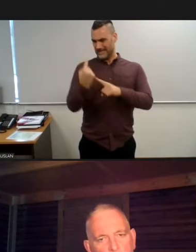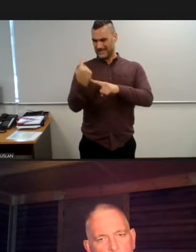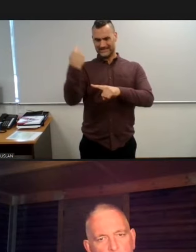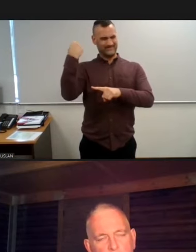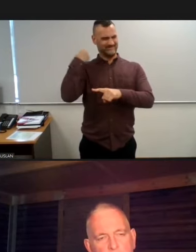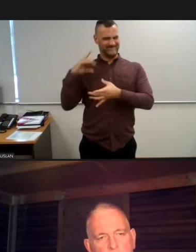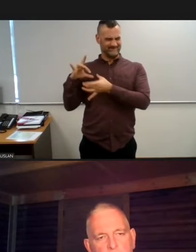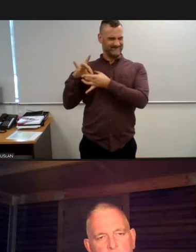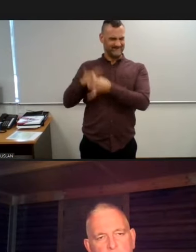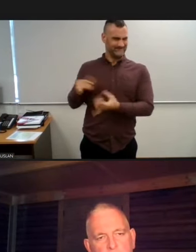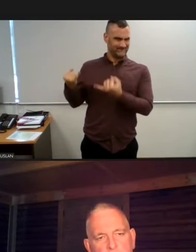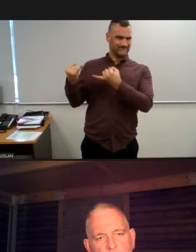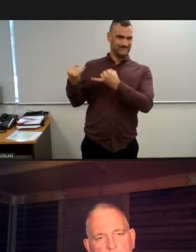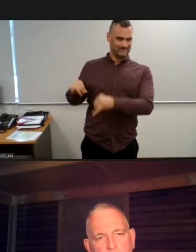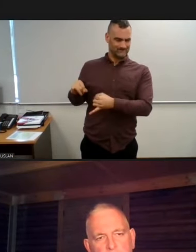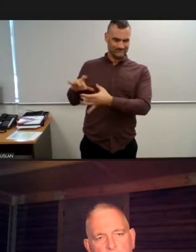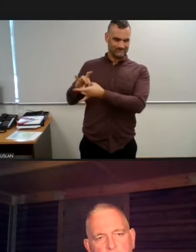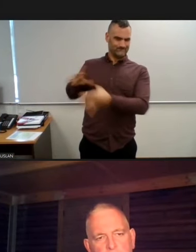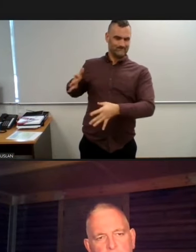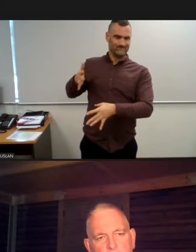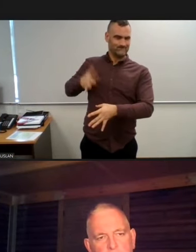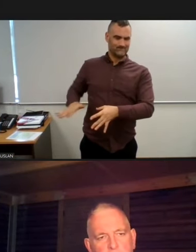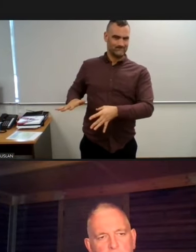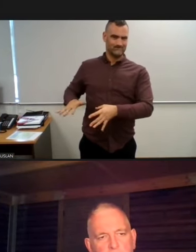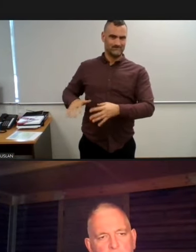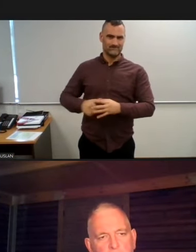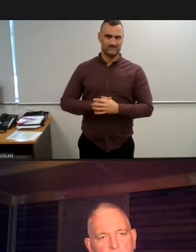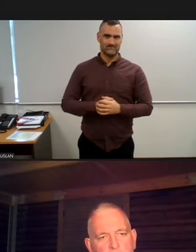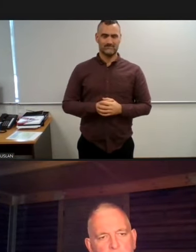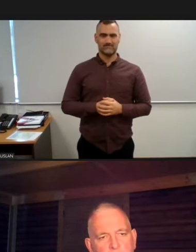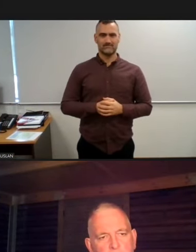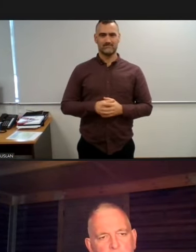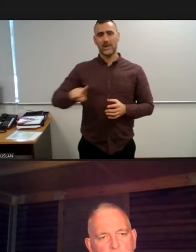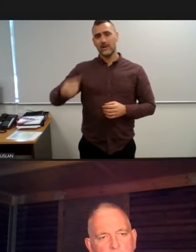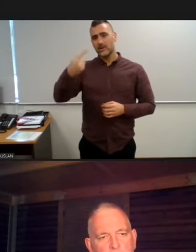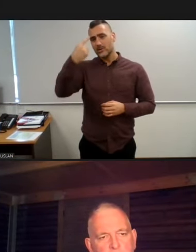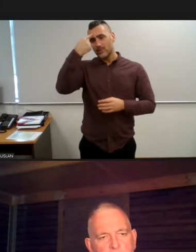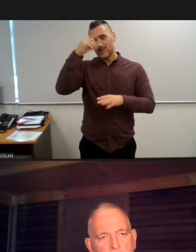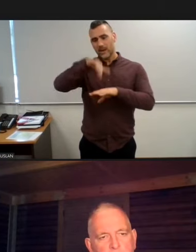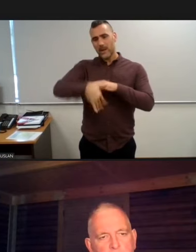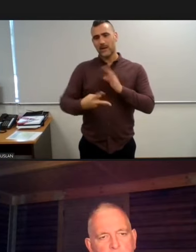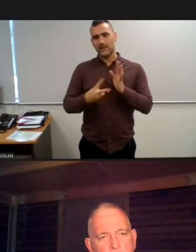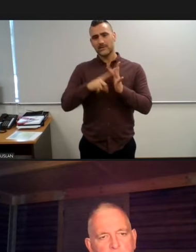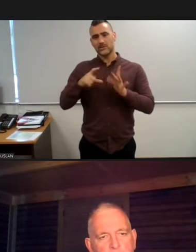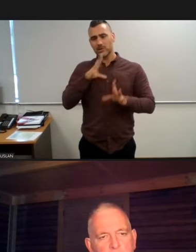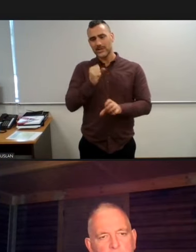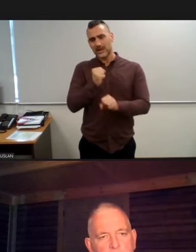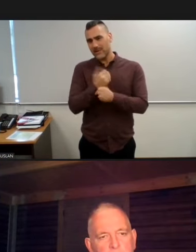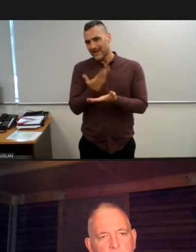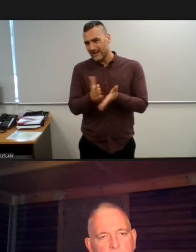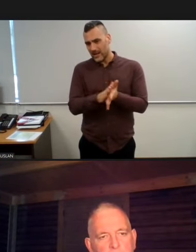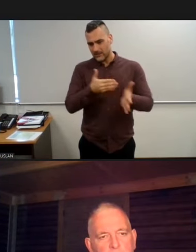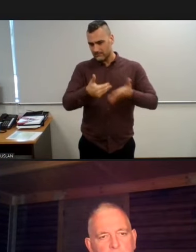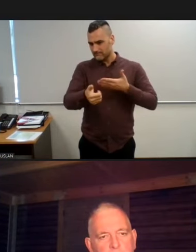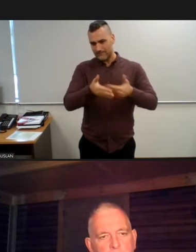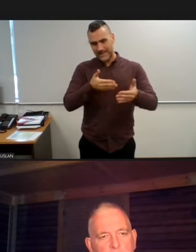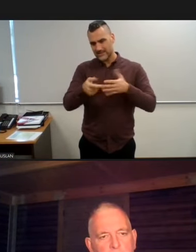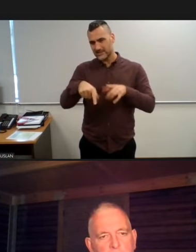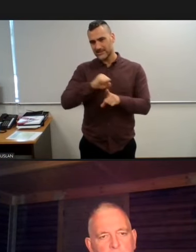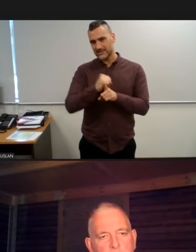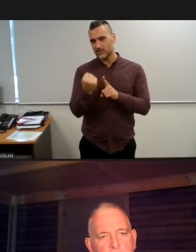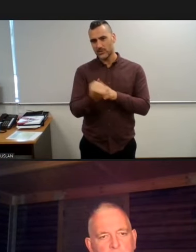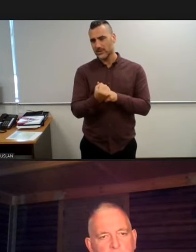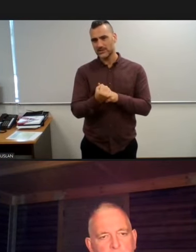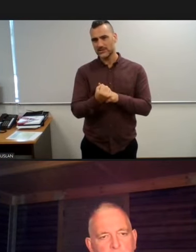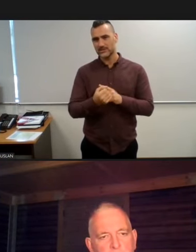around what the department has underway or what government has underway to sort of manage and to mitigate this to whatever extent possible